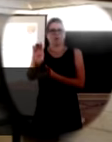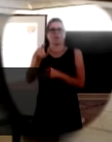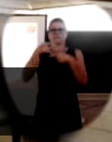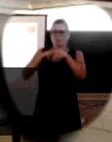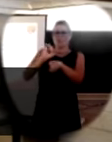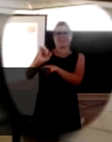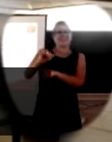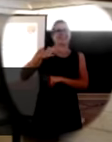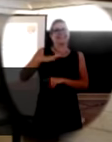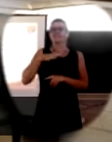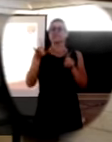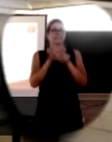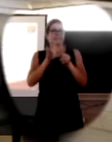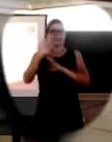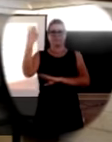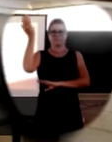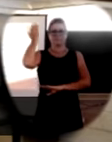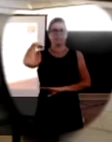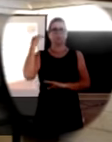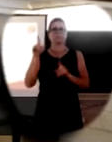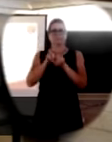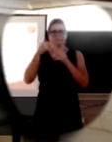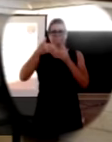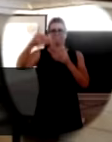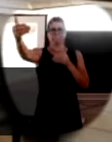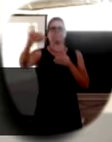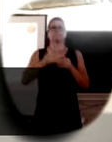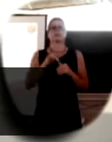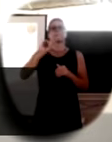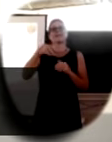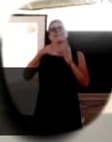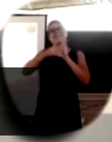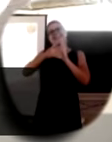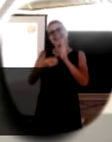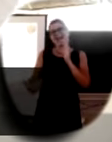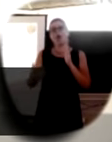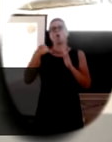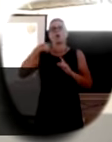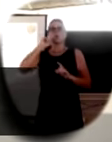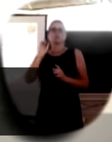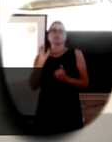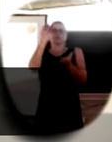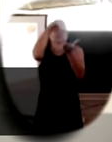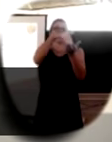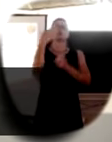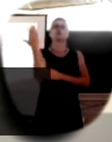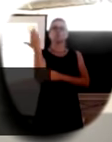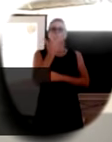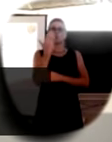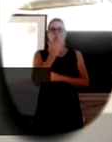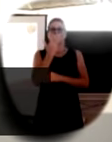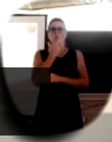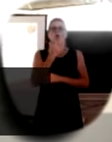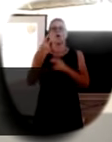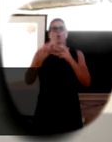their needs. That hasn't changed, that's already been the situation. But now we actually go to the schools with